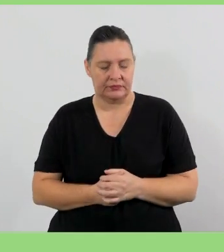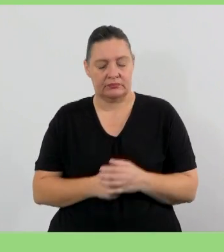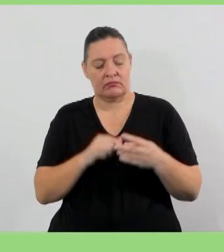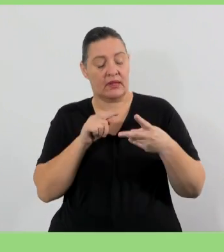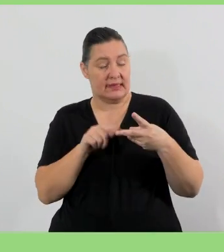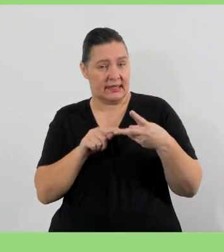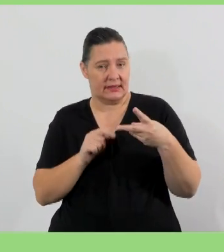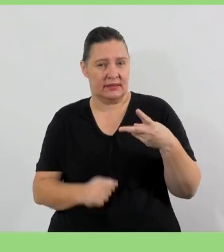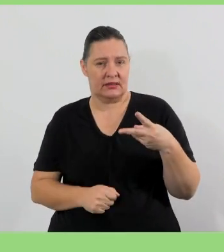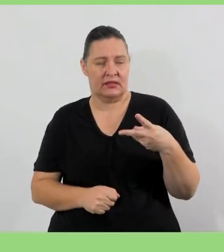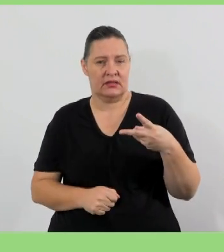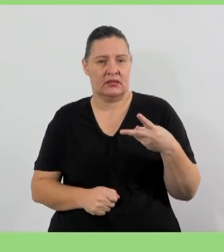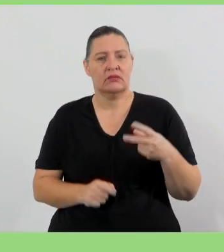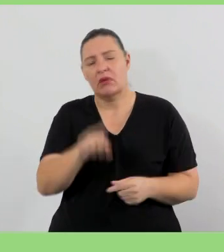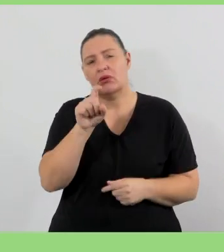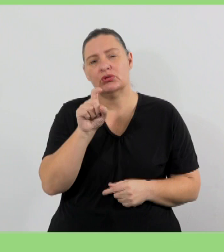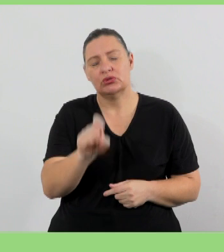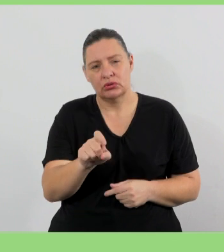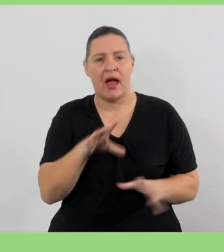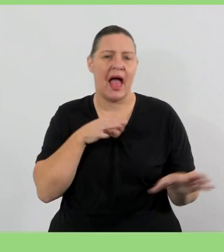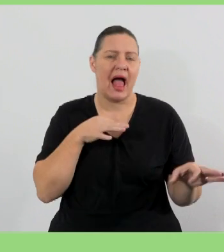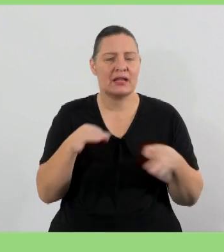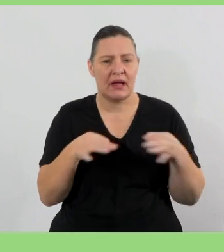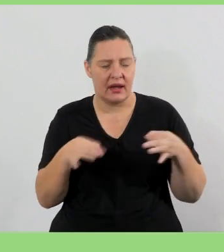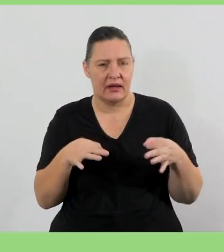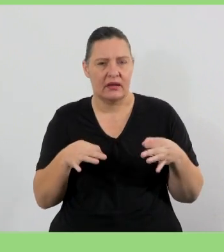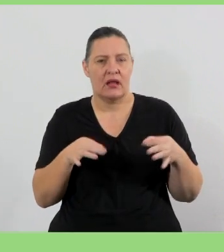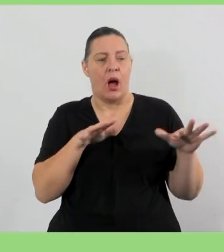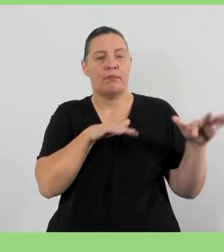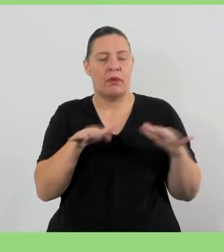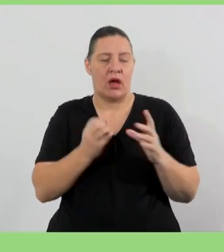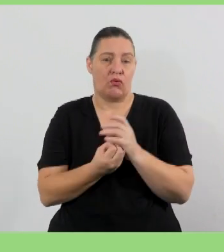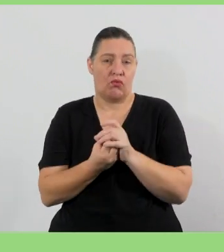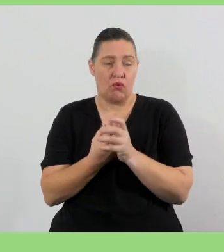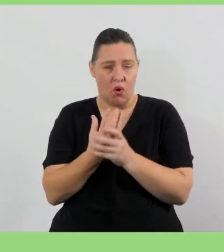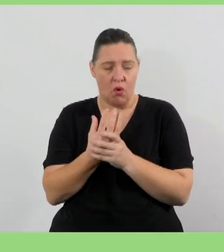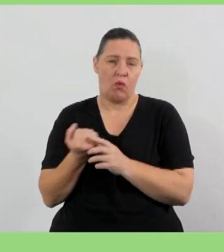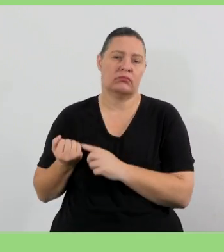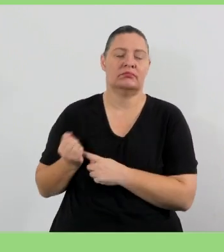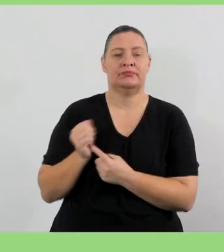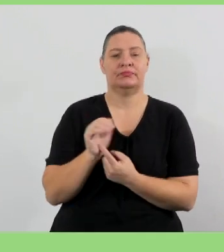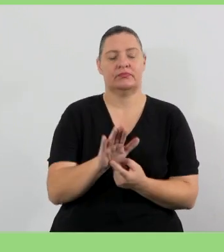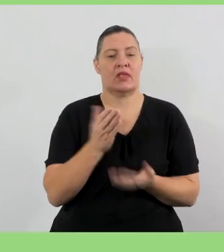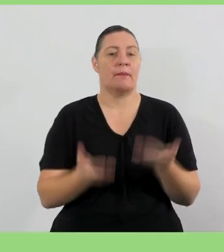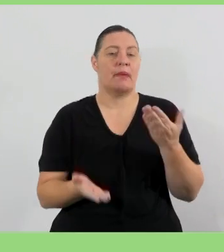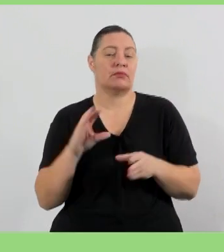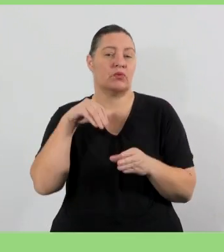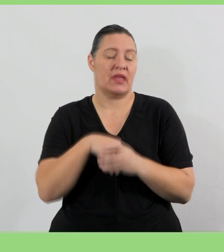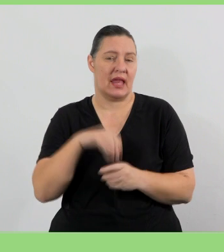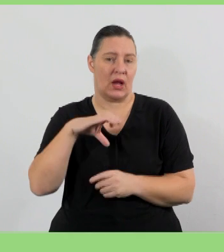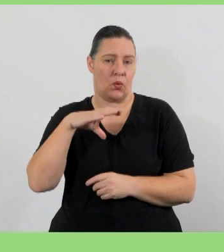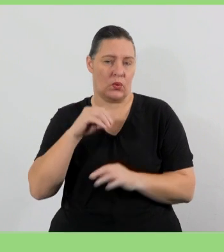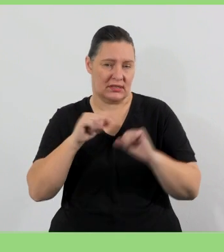is the first thing. And then secondly, you should be able to explain how population growth affects balance in